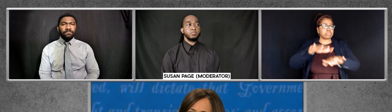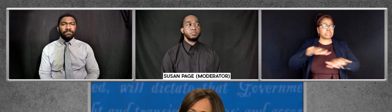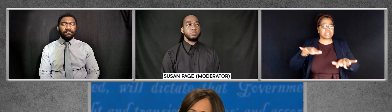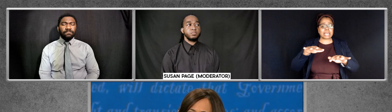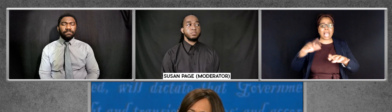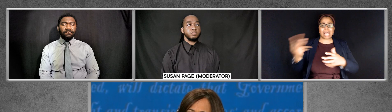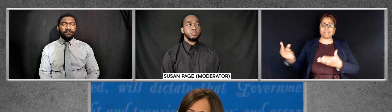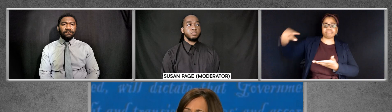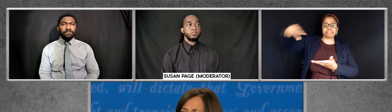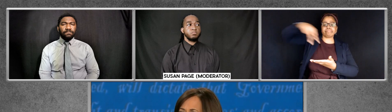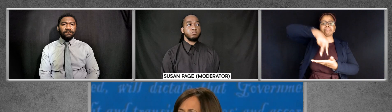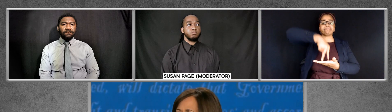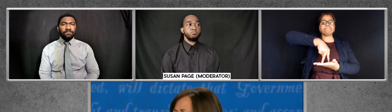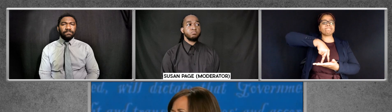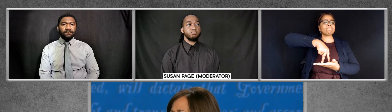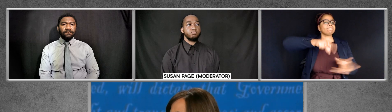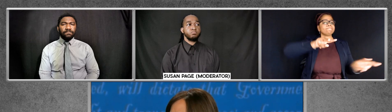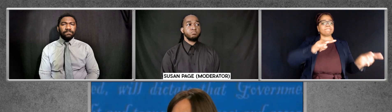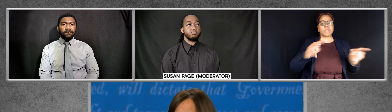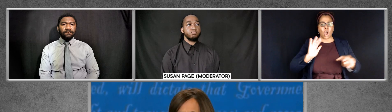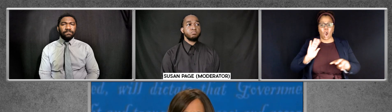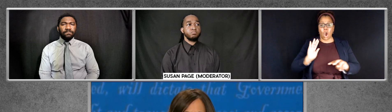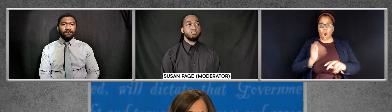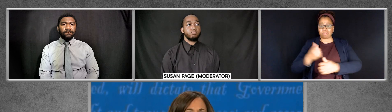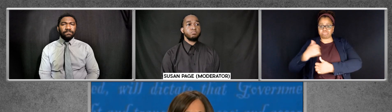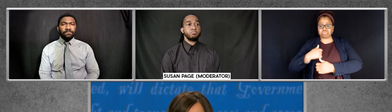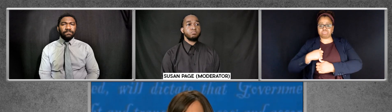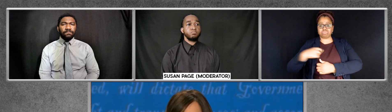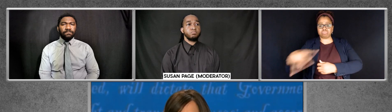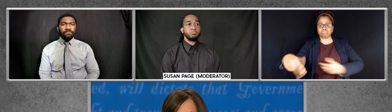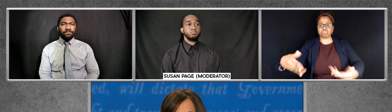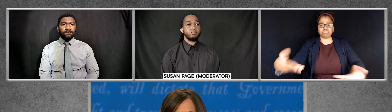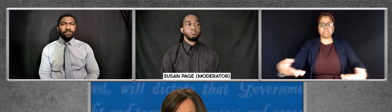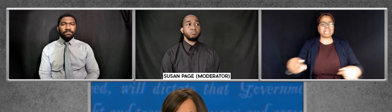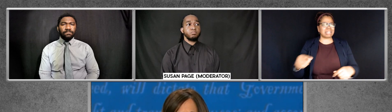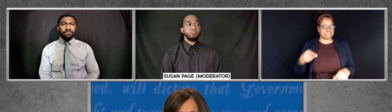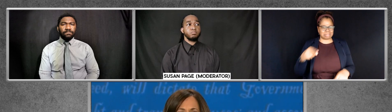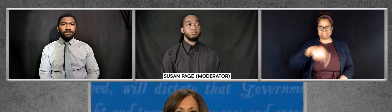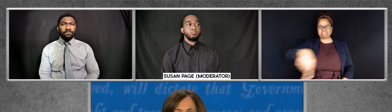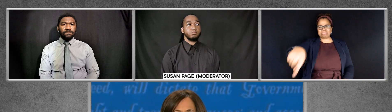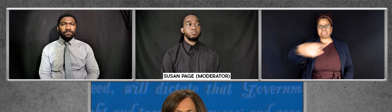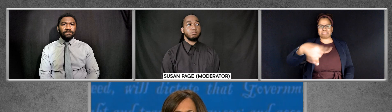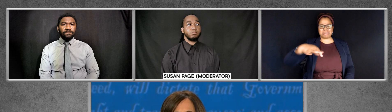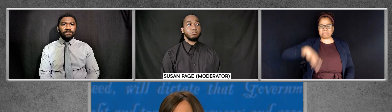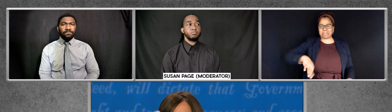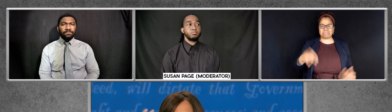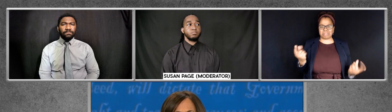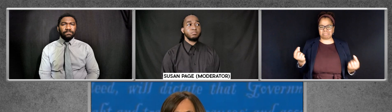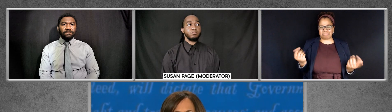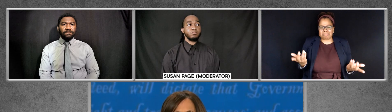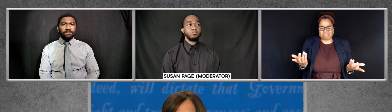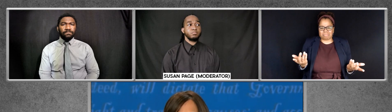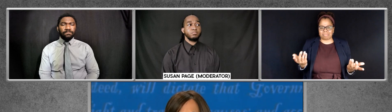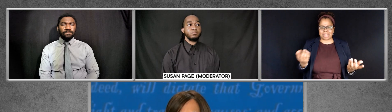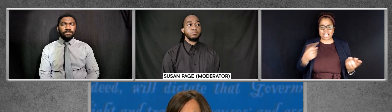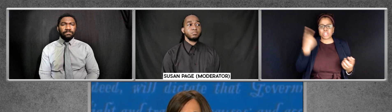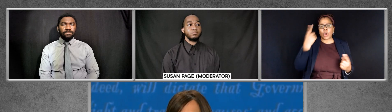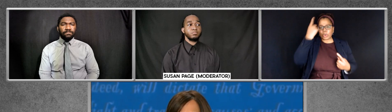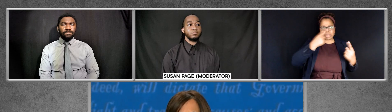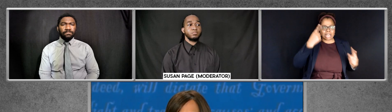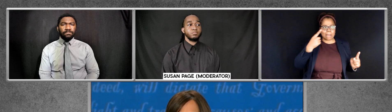heroes and said, what's in it for them? Because, of course, he only thinks about what's